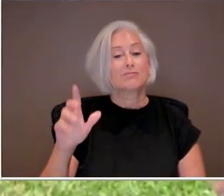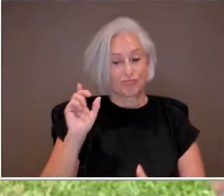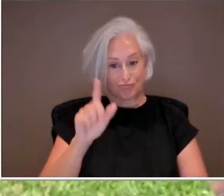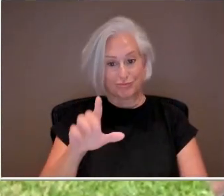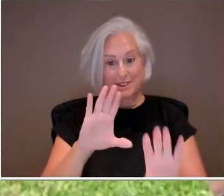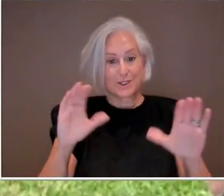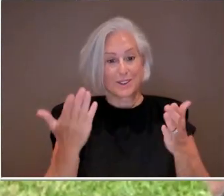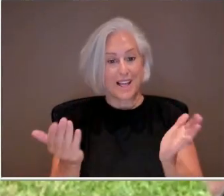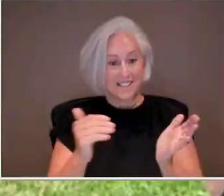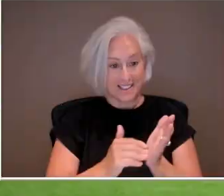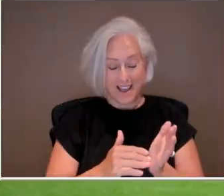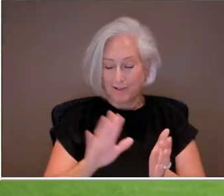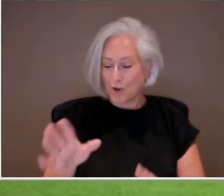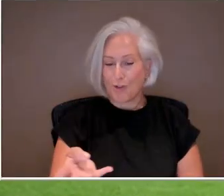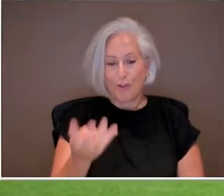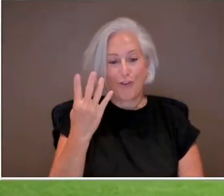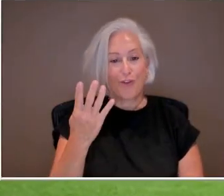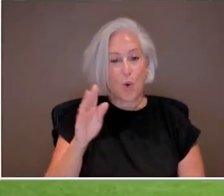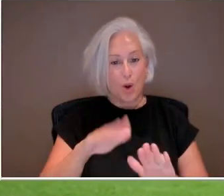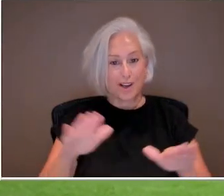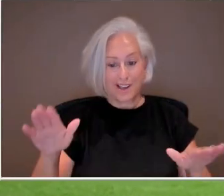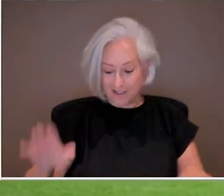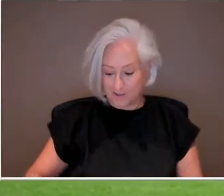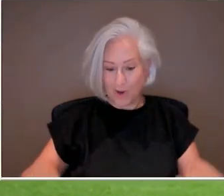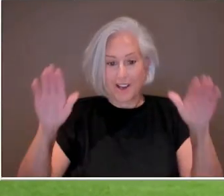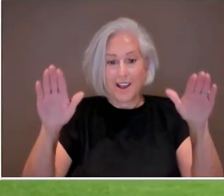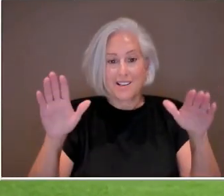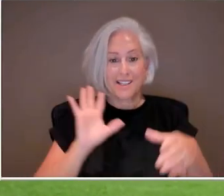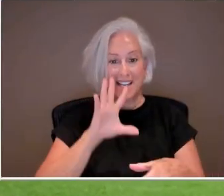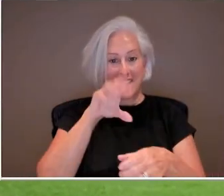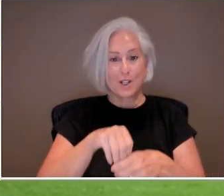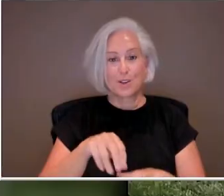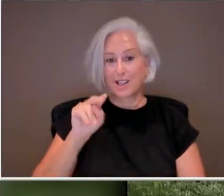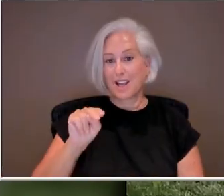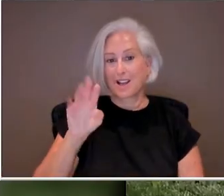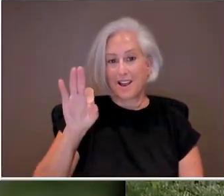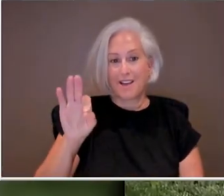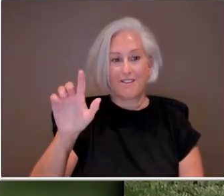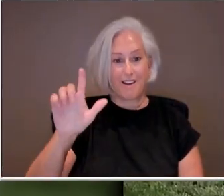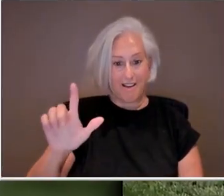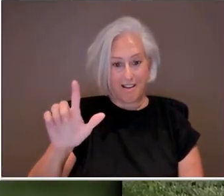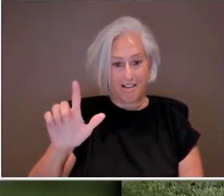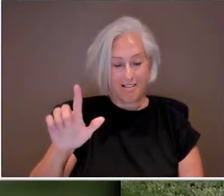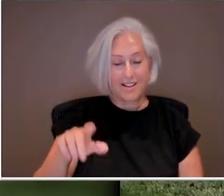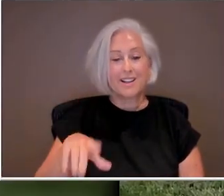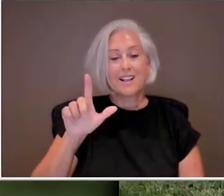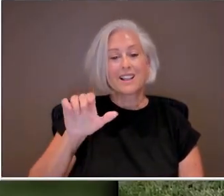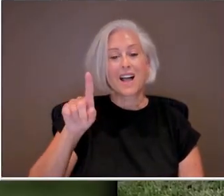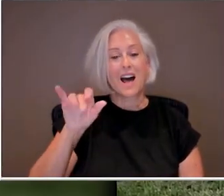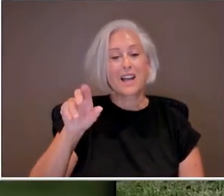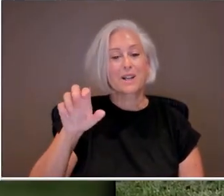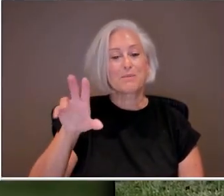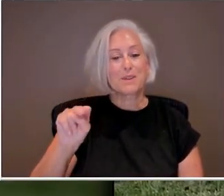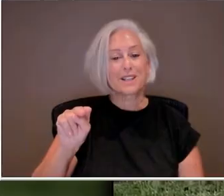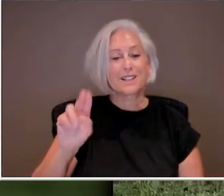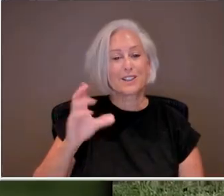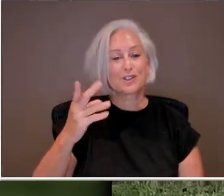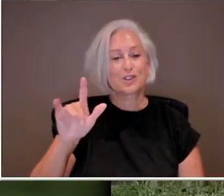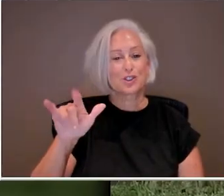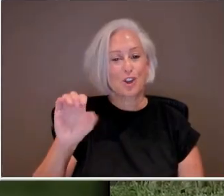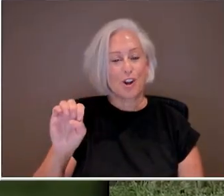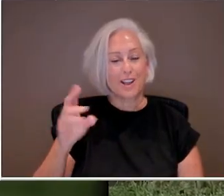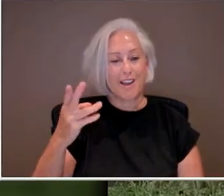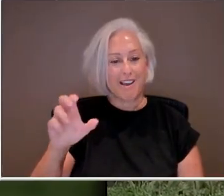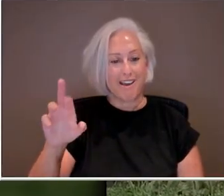4 kids, including NFL offensive lineman Charlie Heck. Now it was Jennifer's turn to complete one of her own